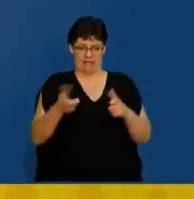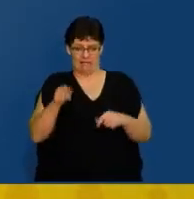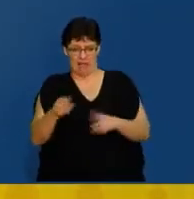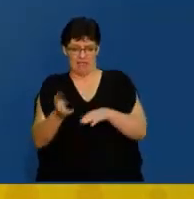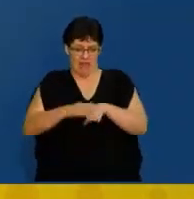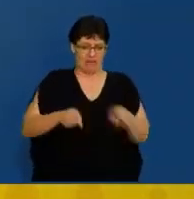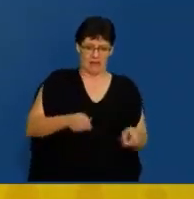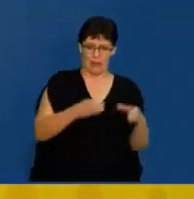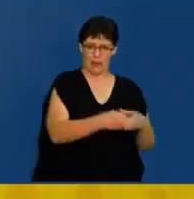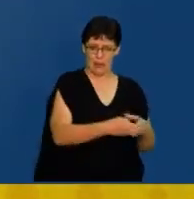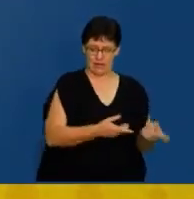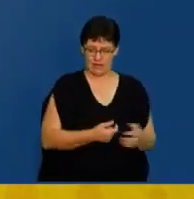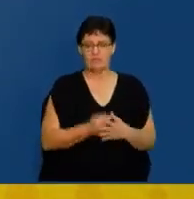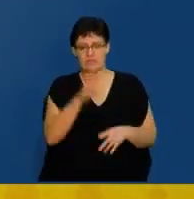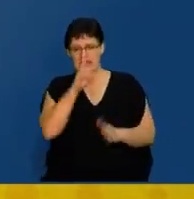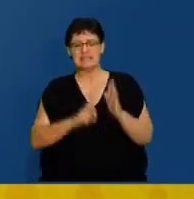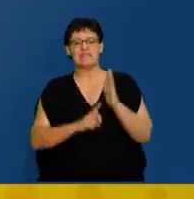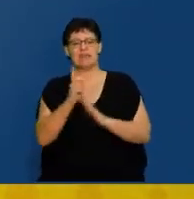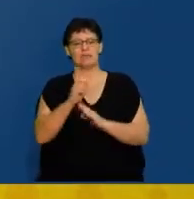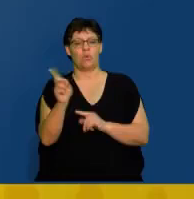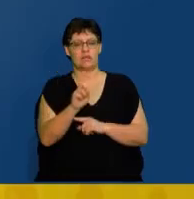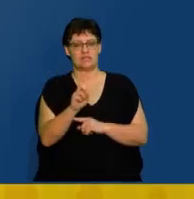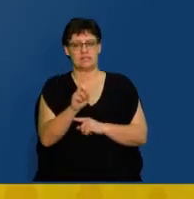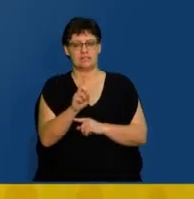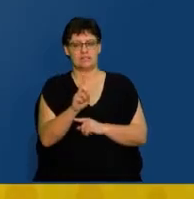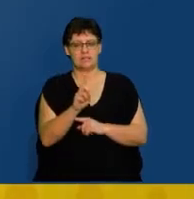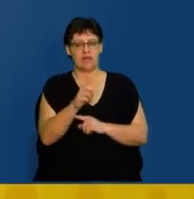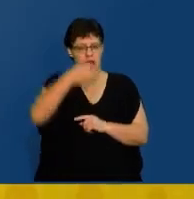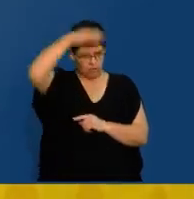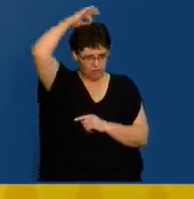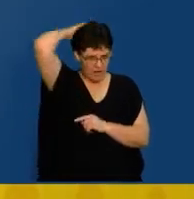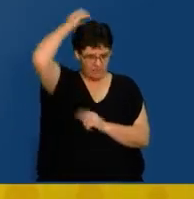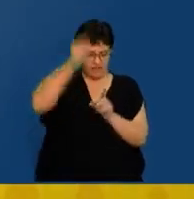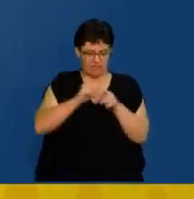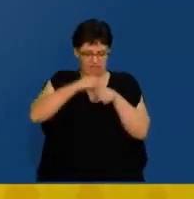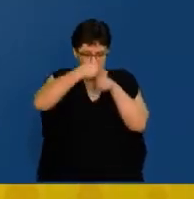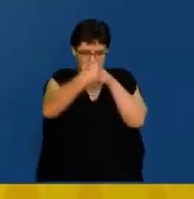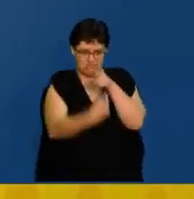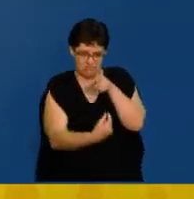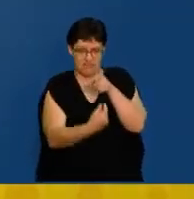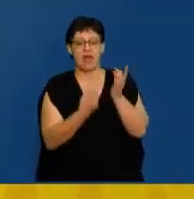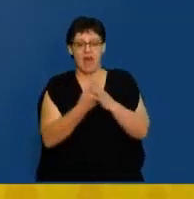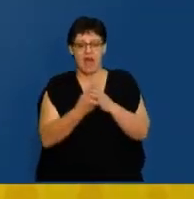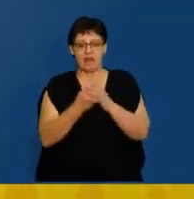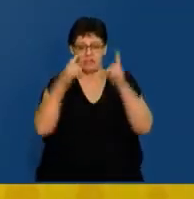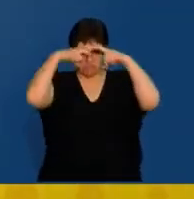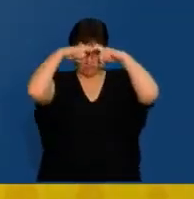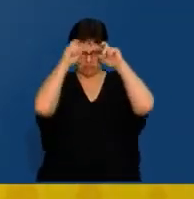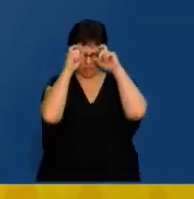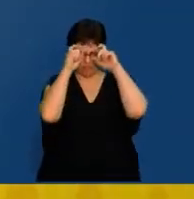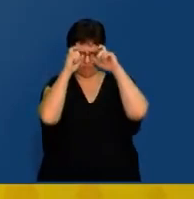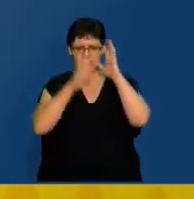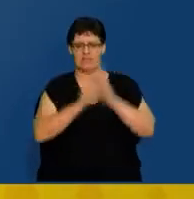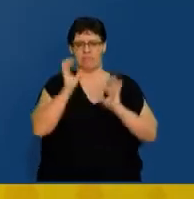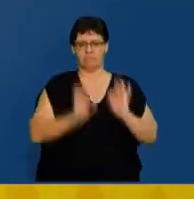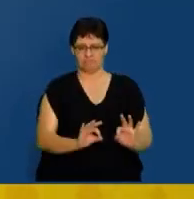also notice the development of significant cranial crest and well-developed brow ridges. We